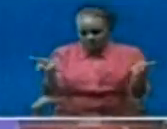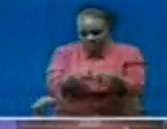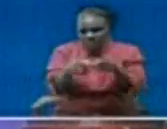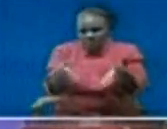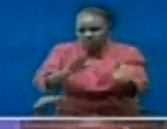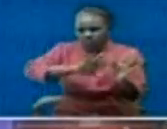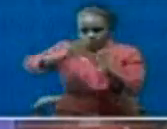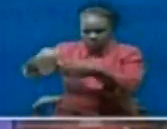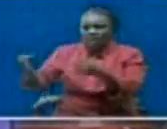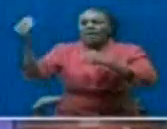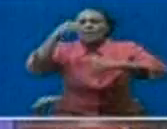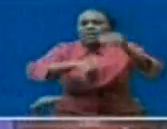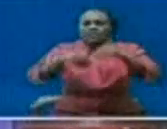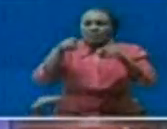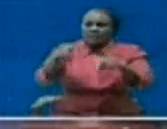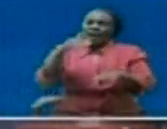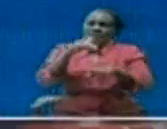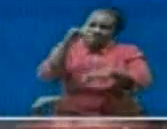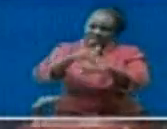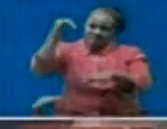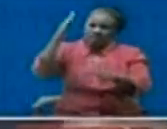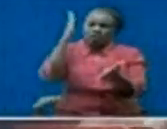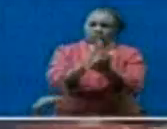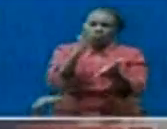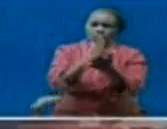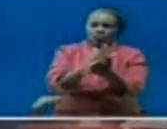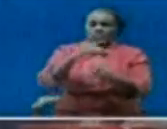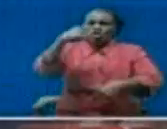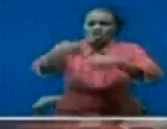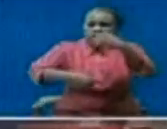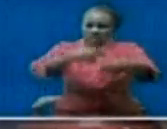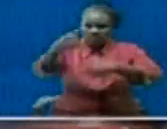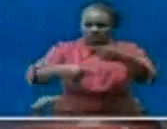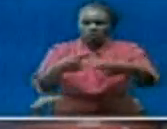that, referendums have consequences in terms of generational